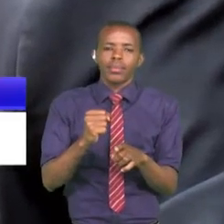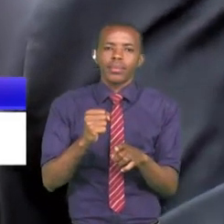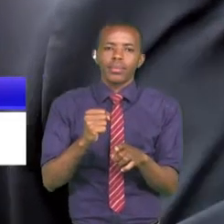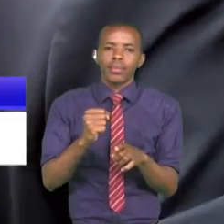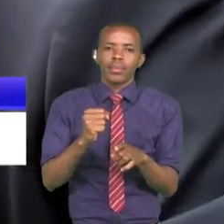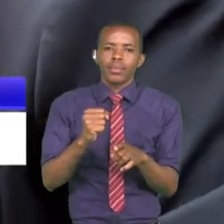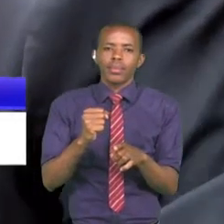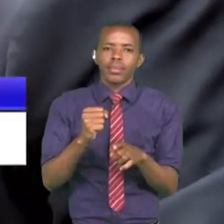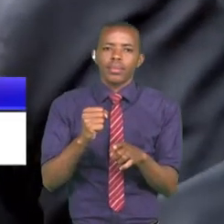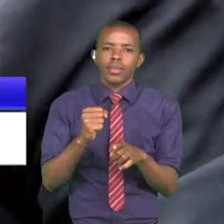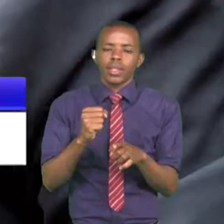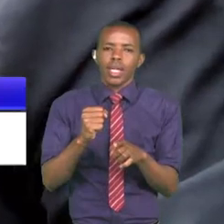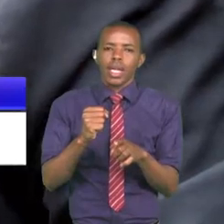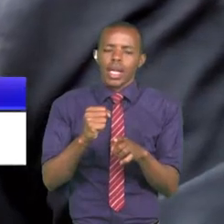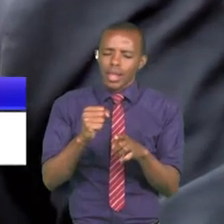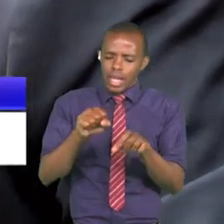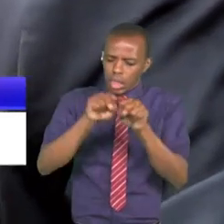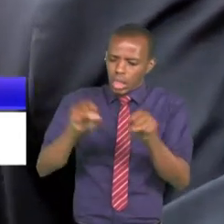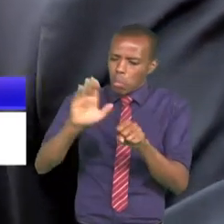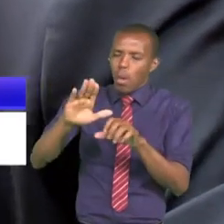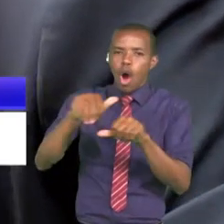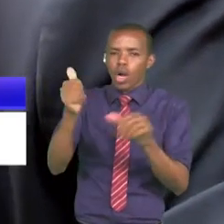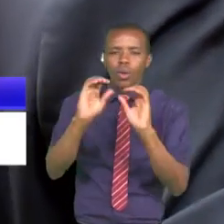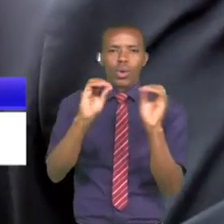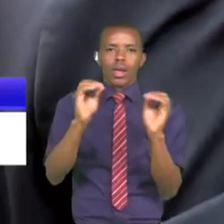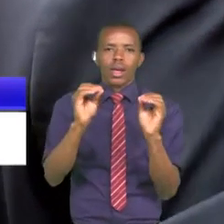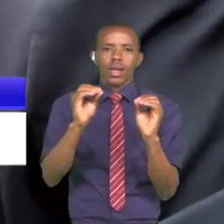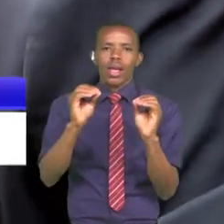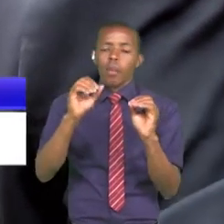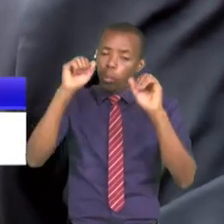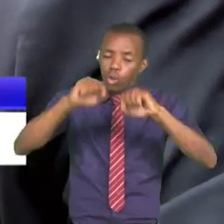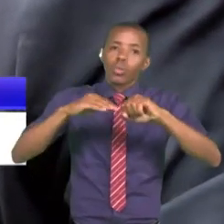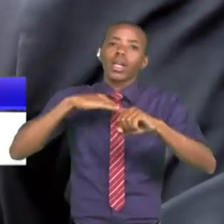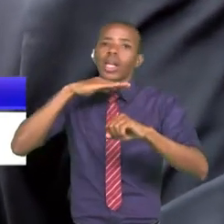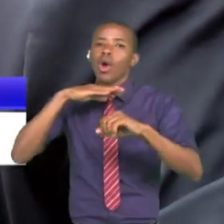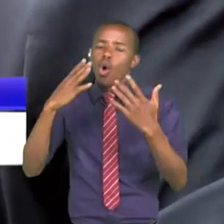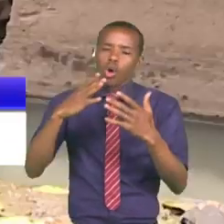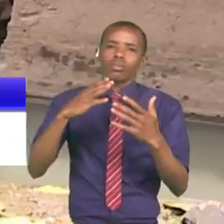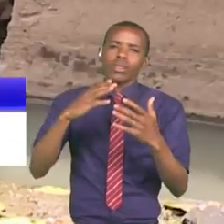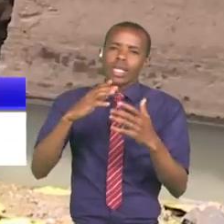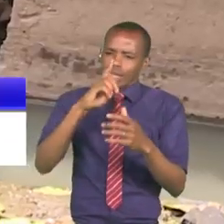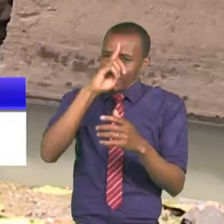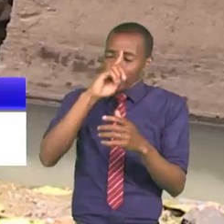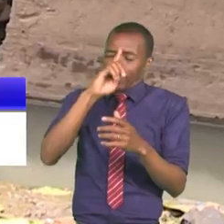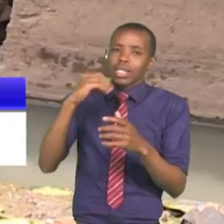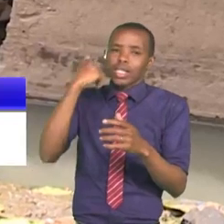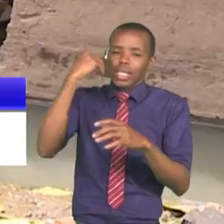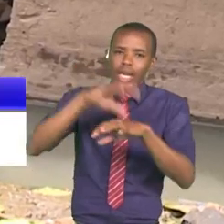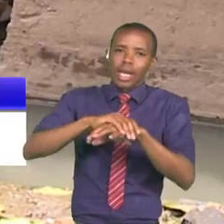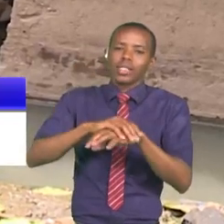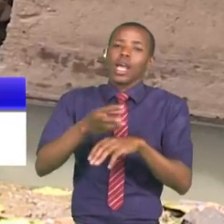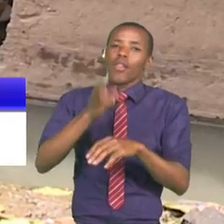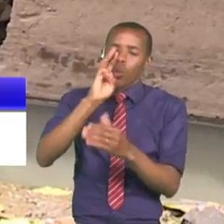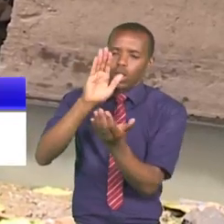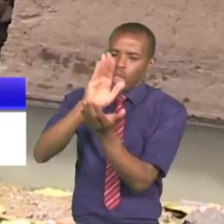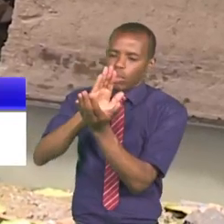a natural defense system, which is not okay, they will pass away, they will die, or at least will get seriously sick. The World Water Reserve